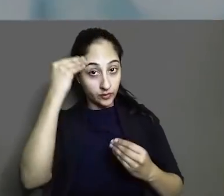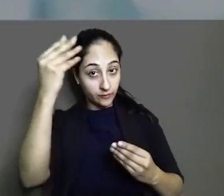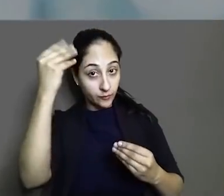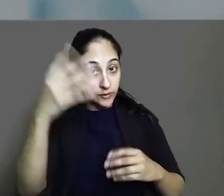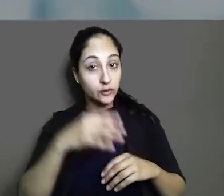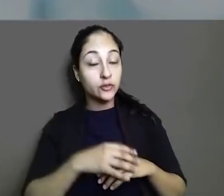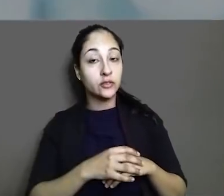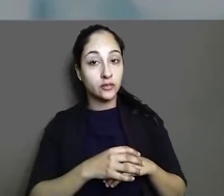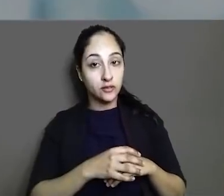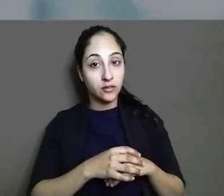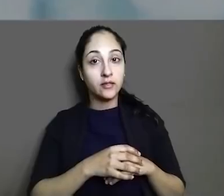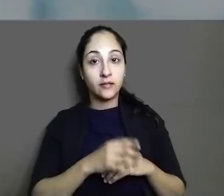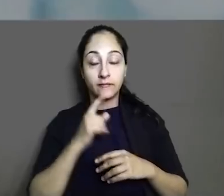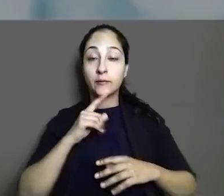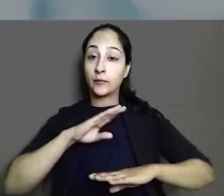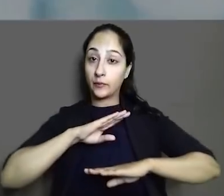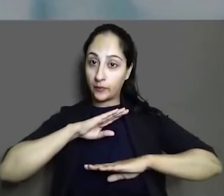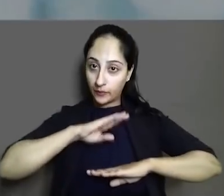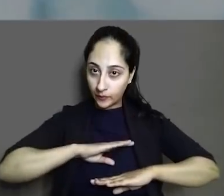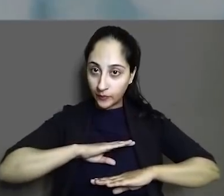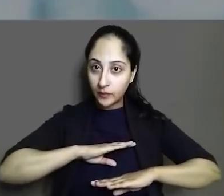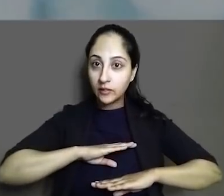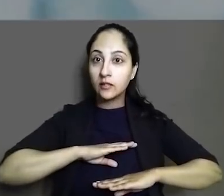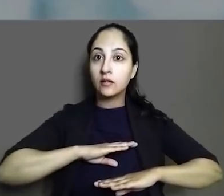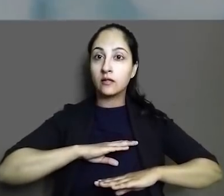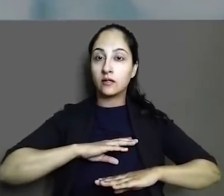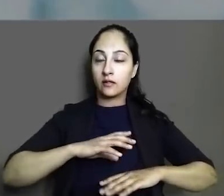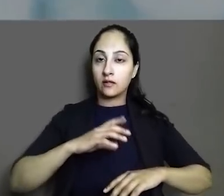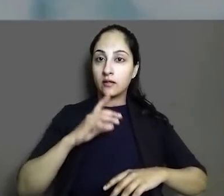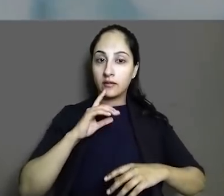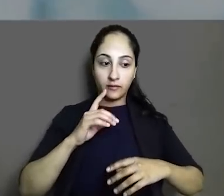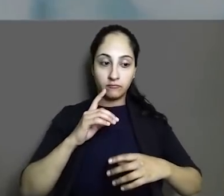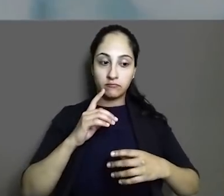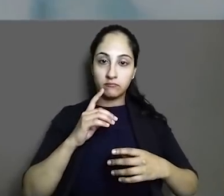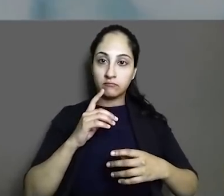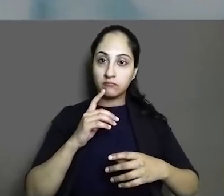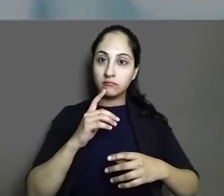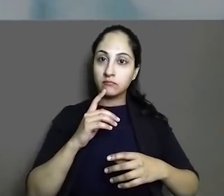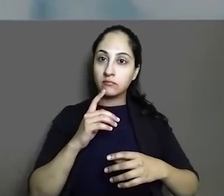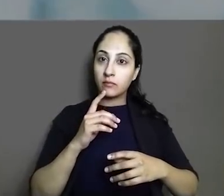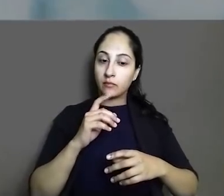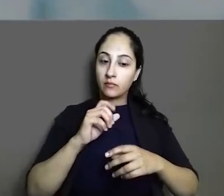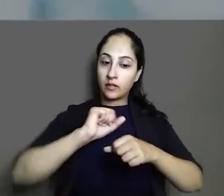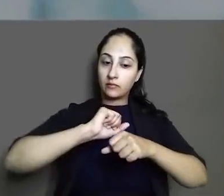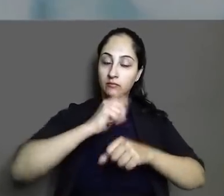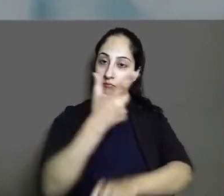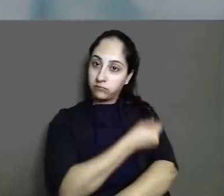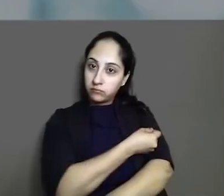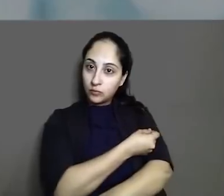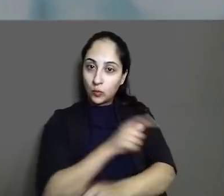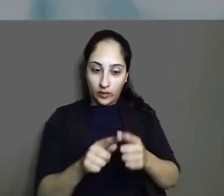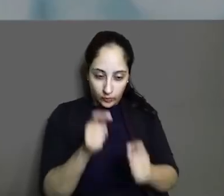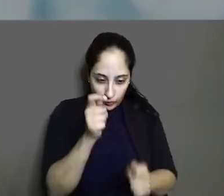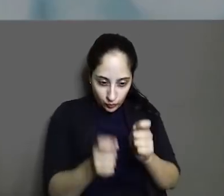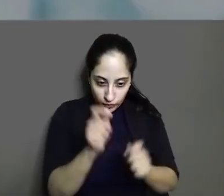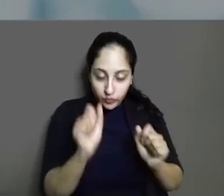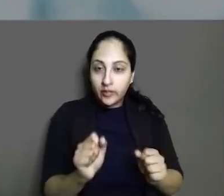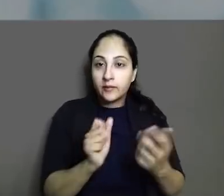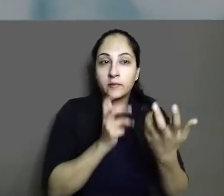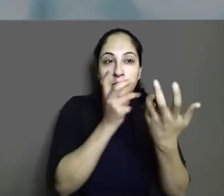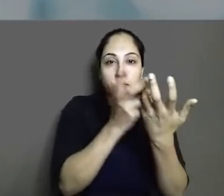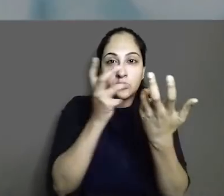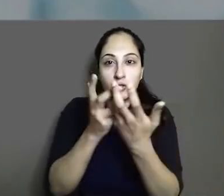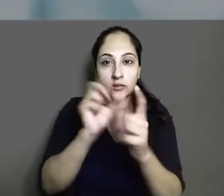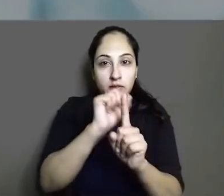here and sharing your expertise. We've only got a few more questions left. There were many questions submitted, and so this